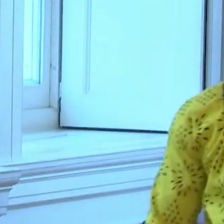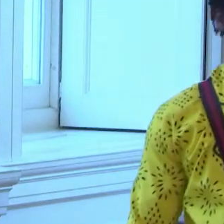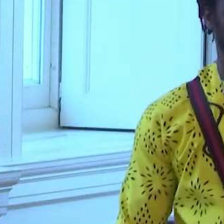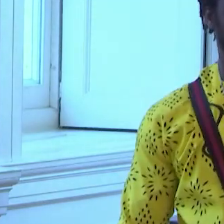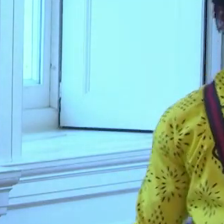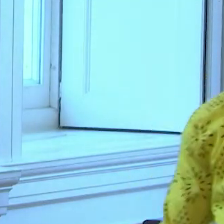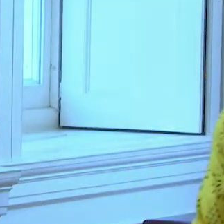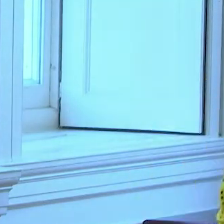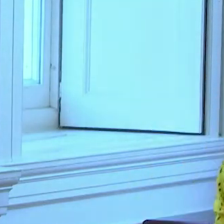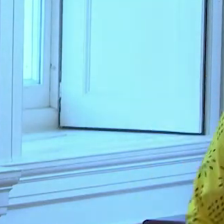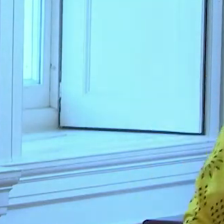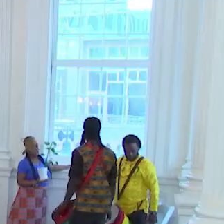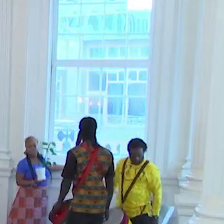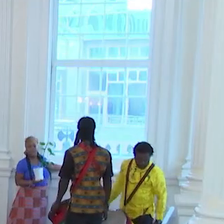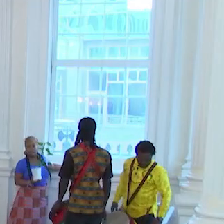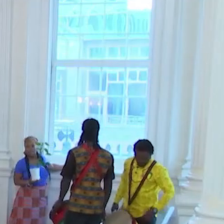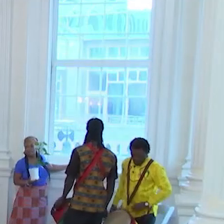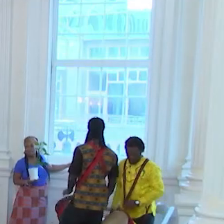Good afternoon.